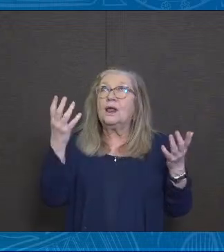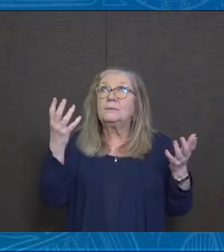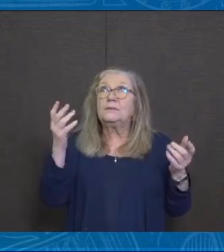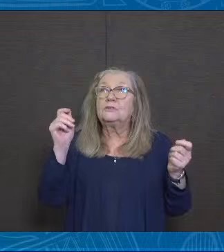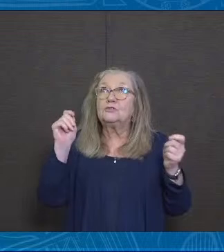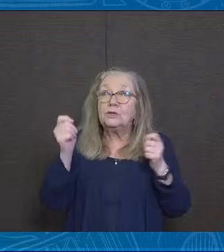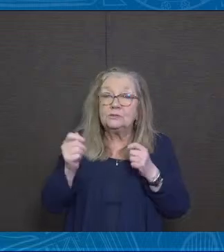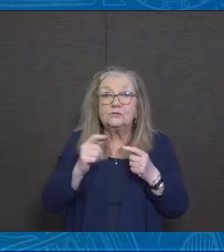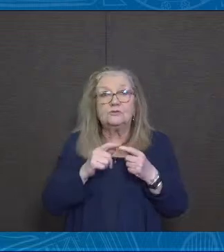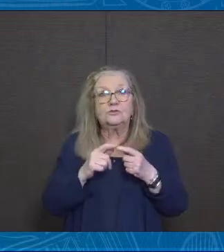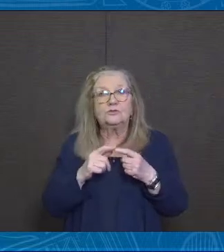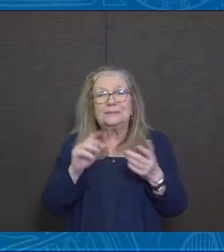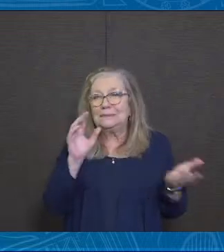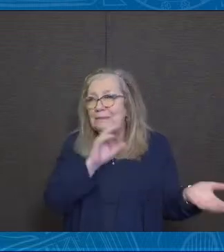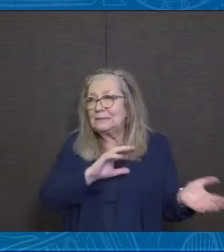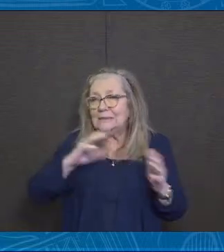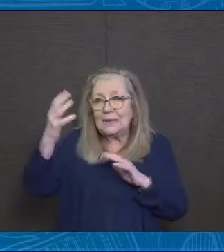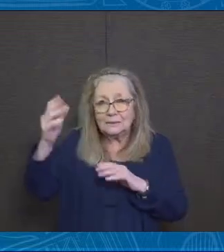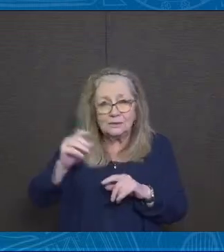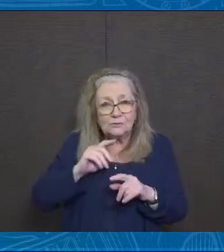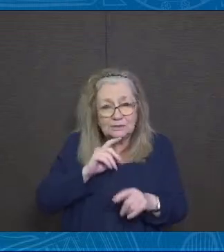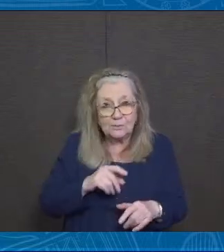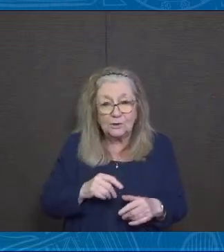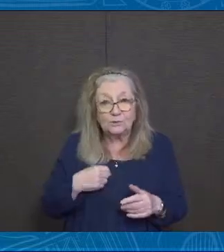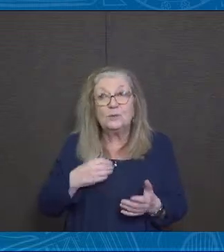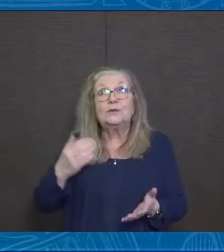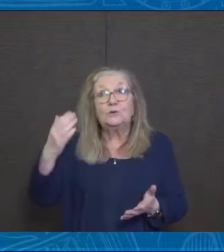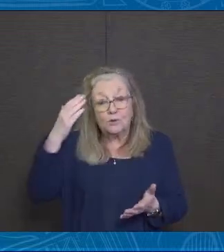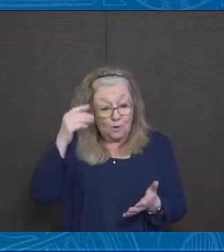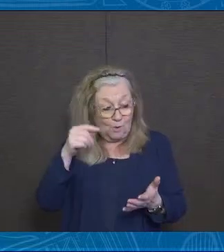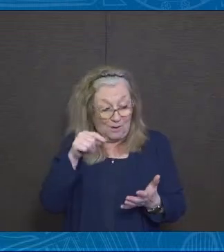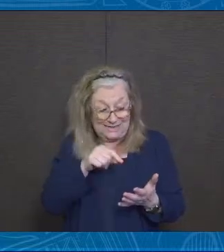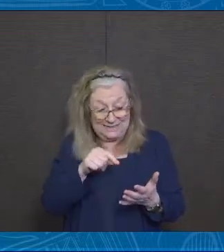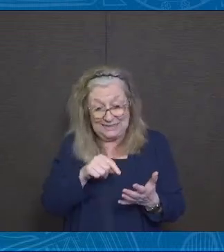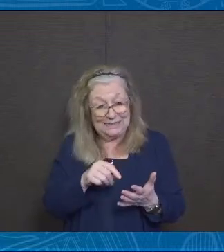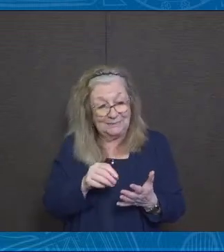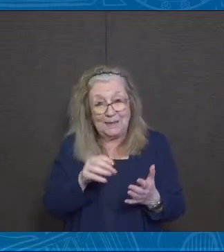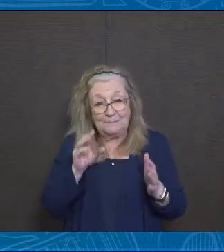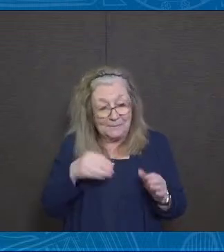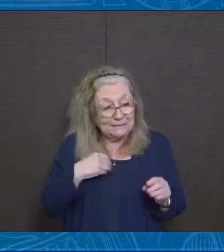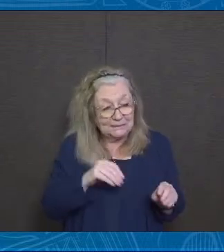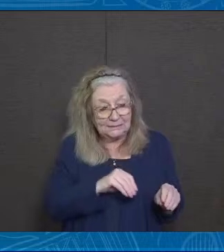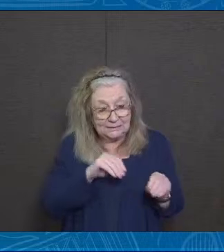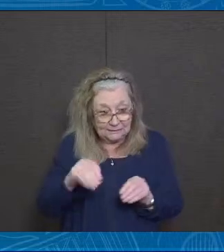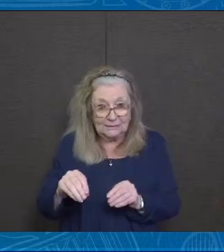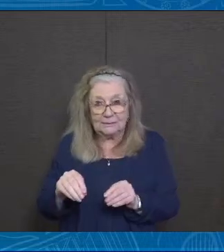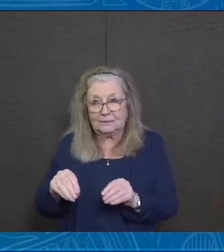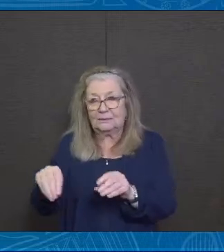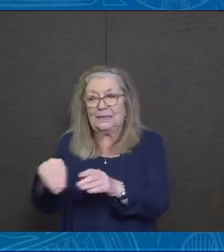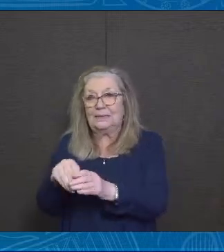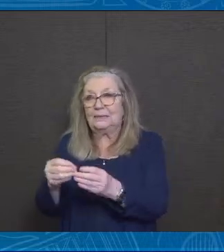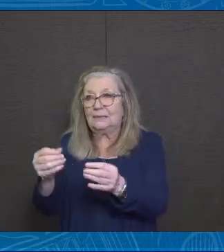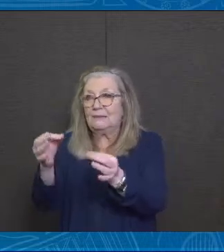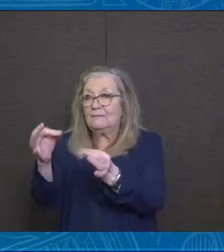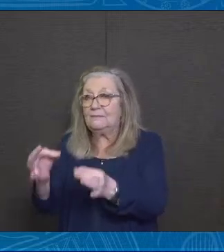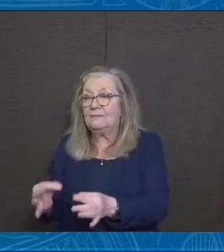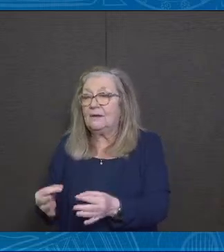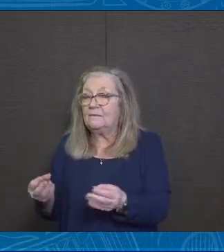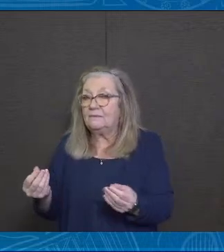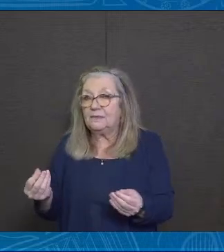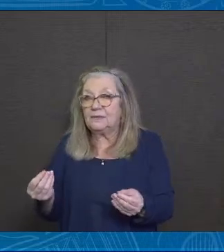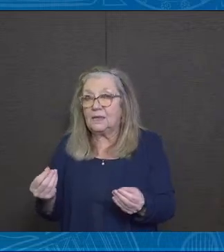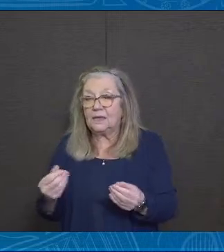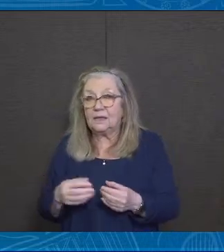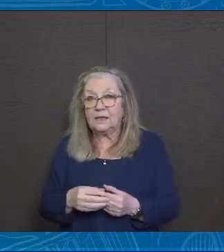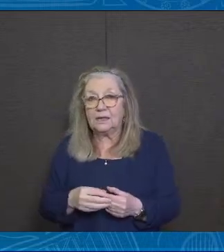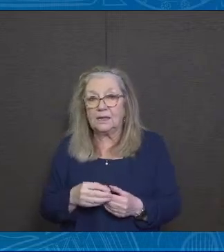disaster response is one of those issues that we have to, of course, provide funding.